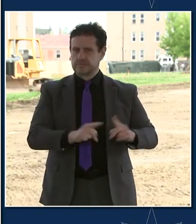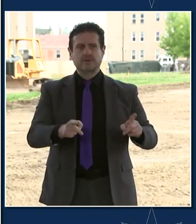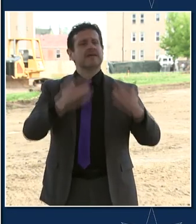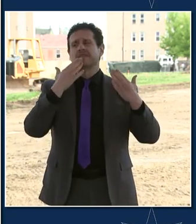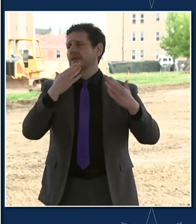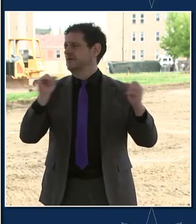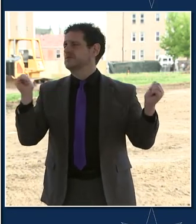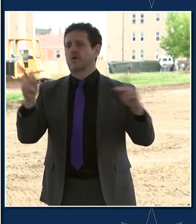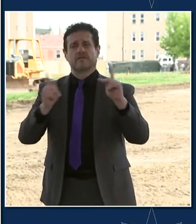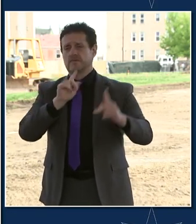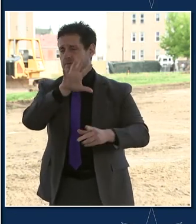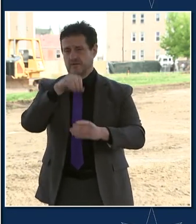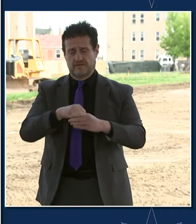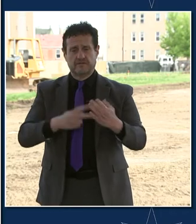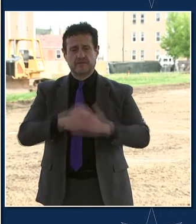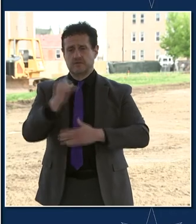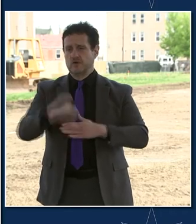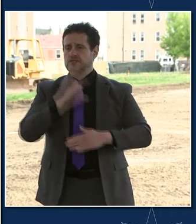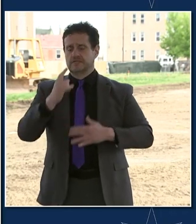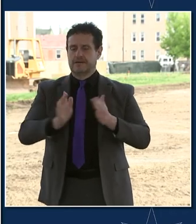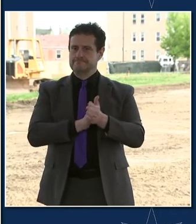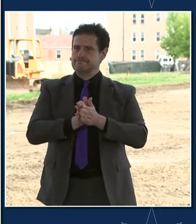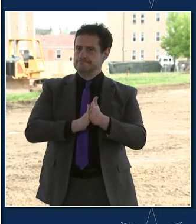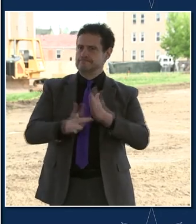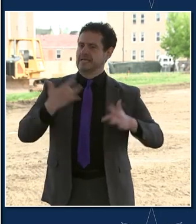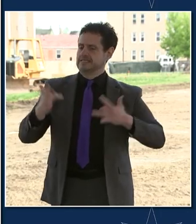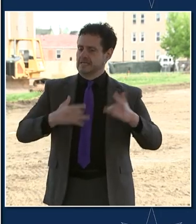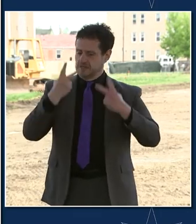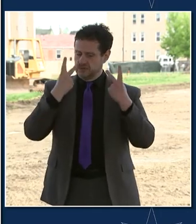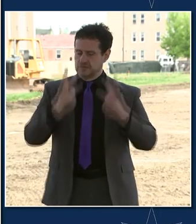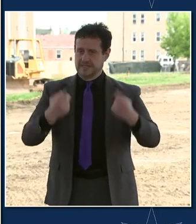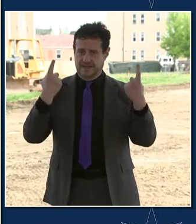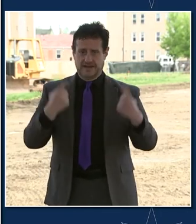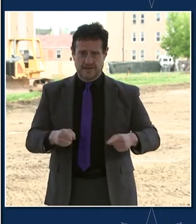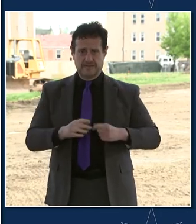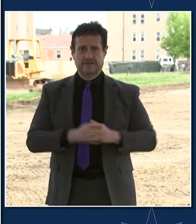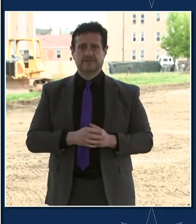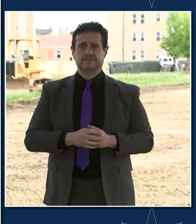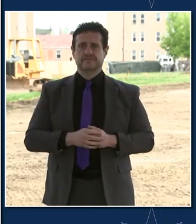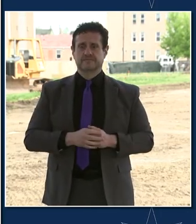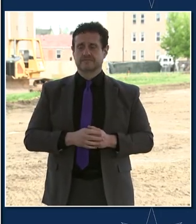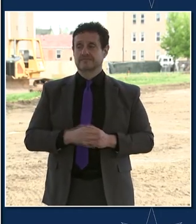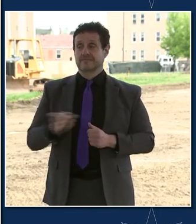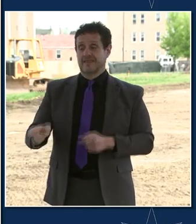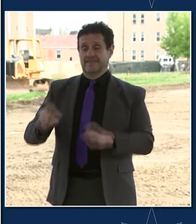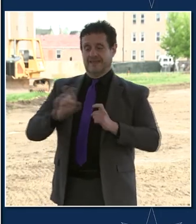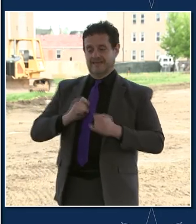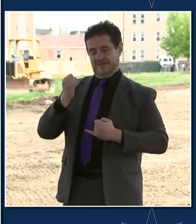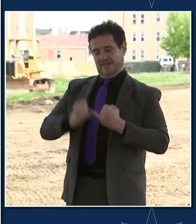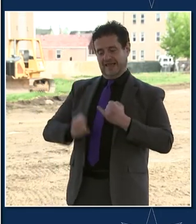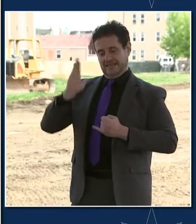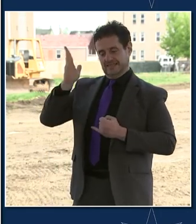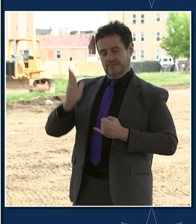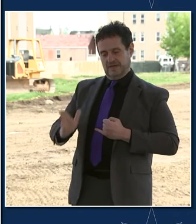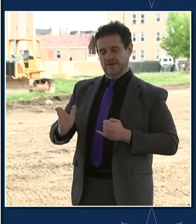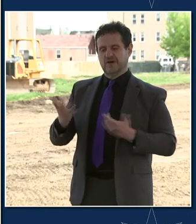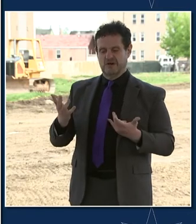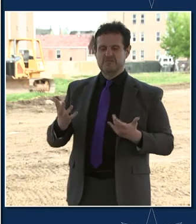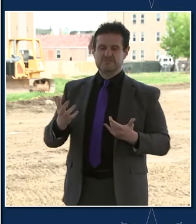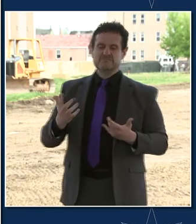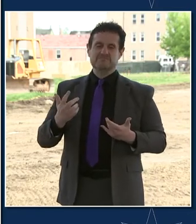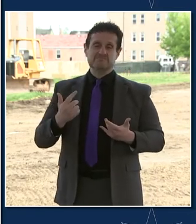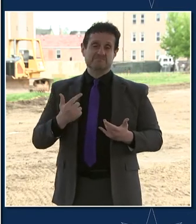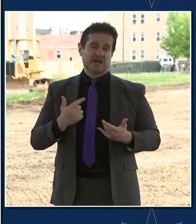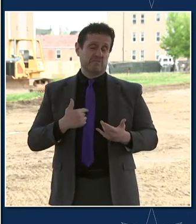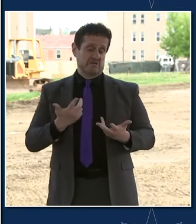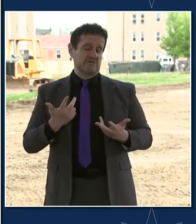involved in this project. I'm excited to see it come to life. And since they gave me the last spot, I'm gonna pull a little bit of an audible, if